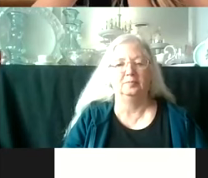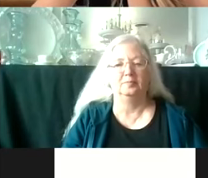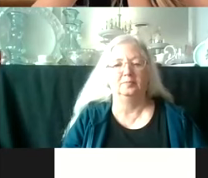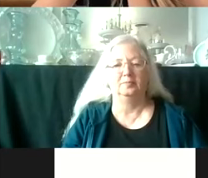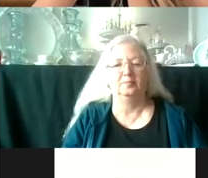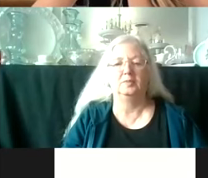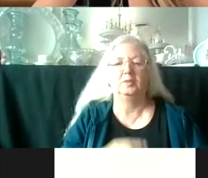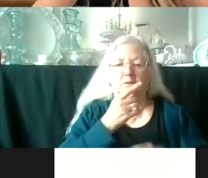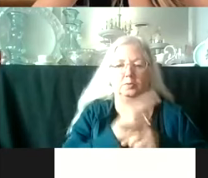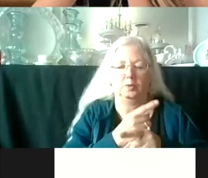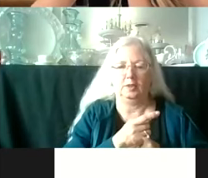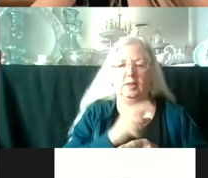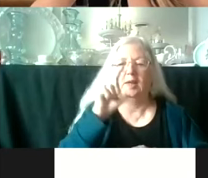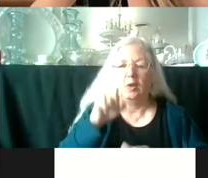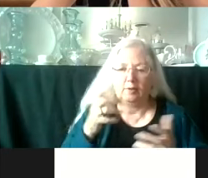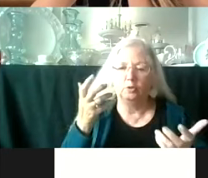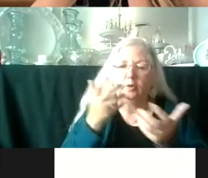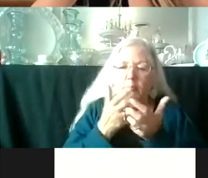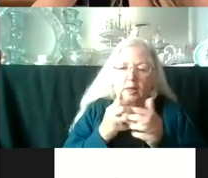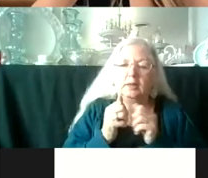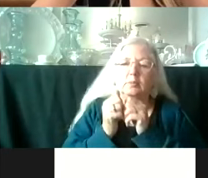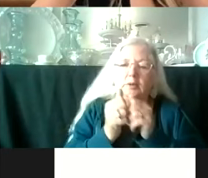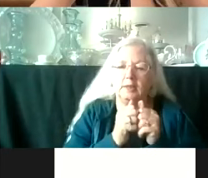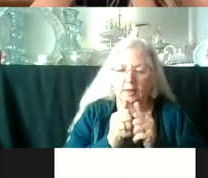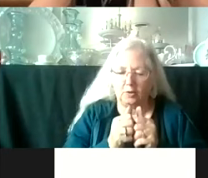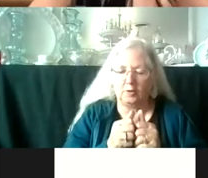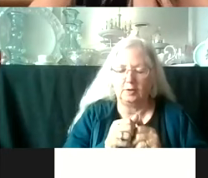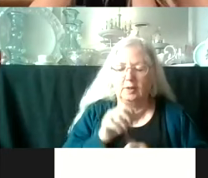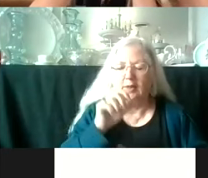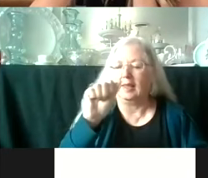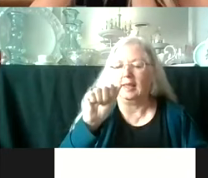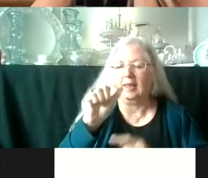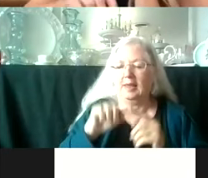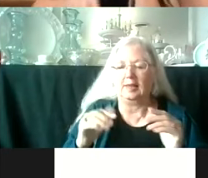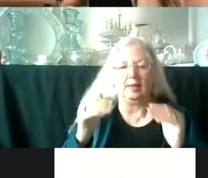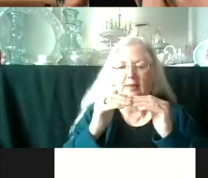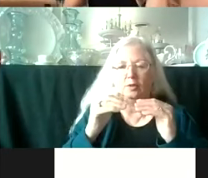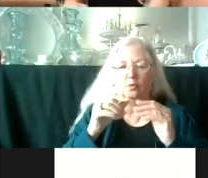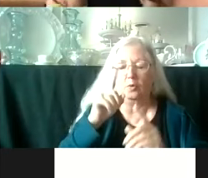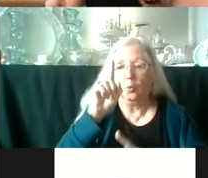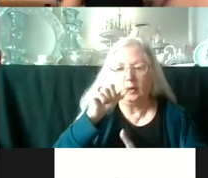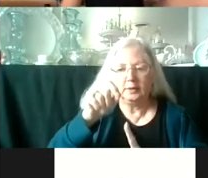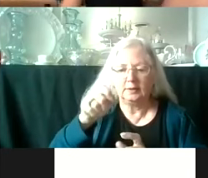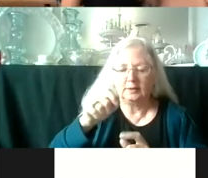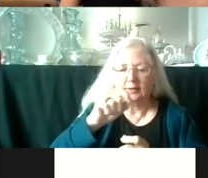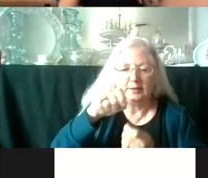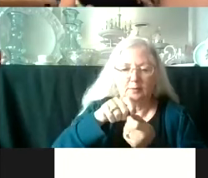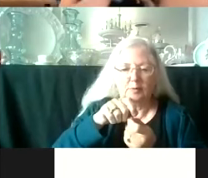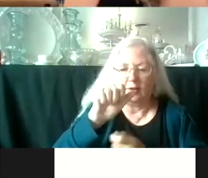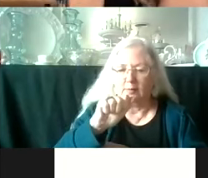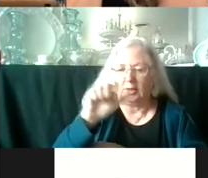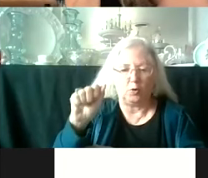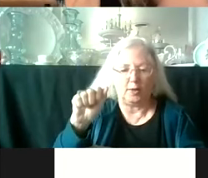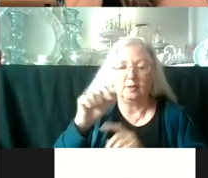There you go, exactly. We have to combine them together, right? So A can't equal a specific amino acid,